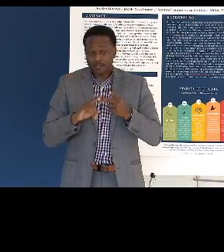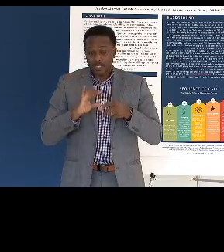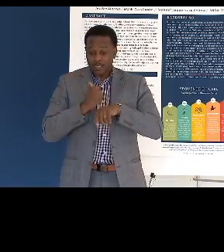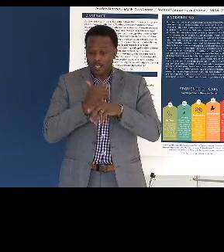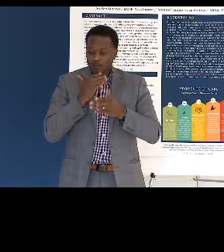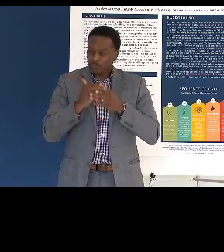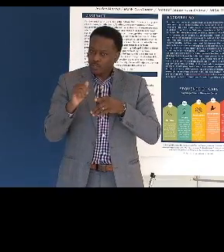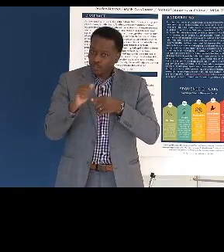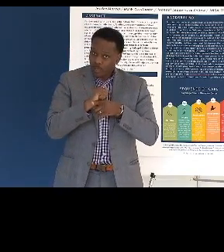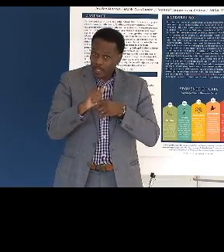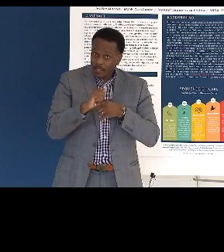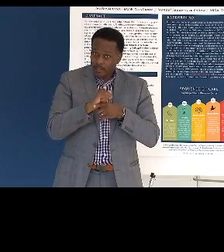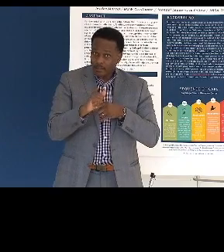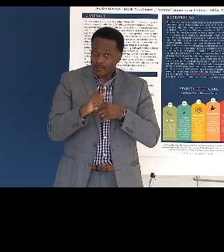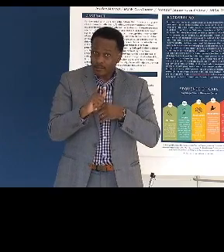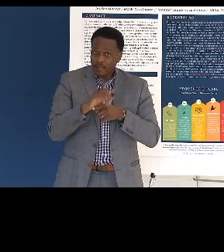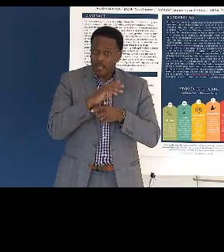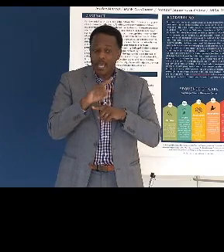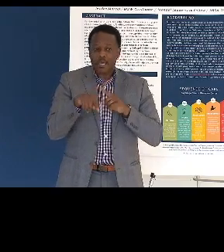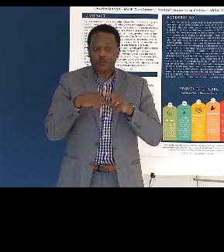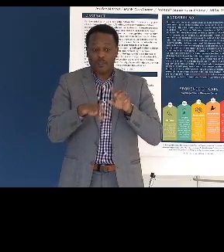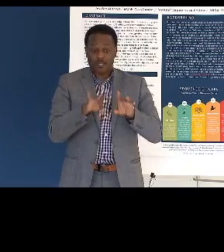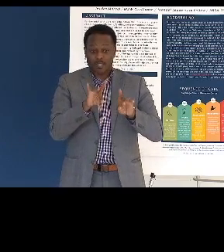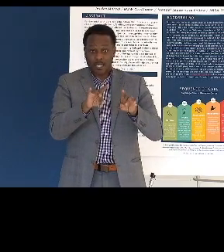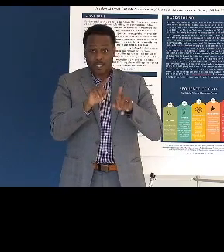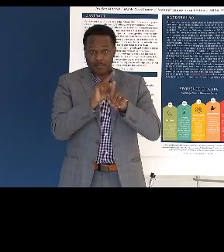considering mentors' preferences in selecting mentee.